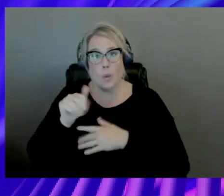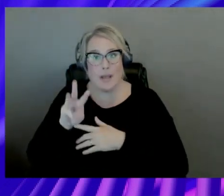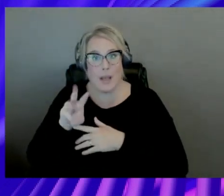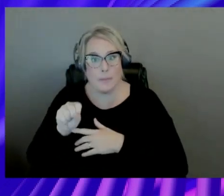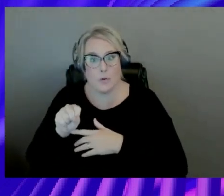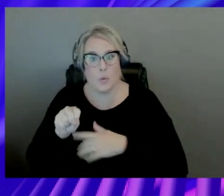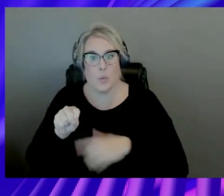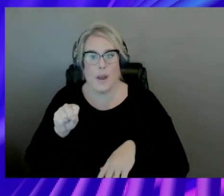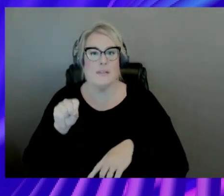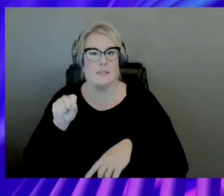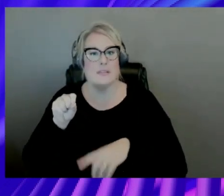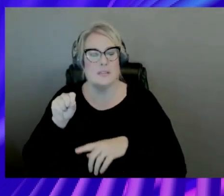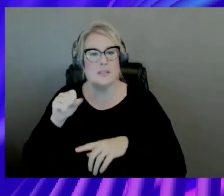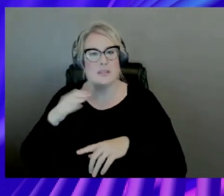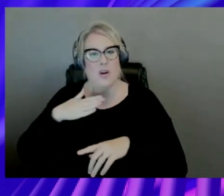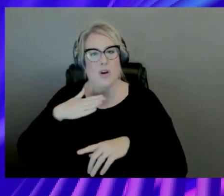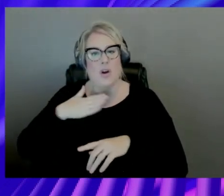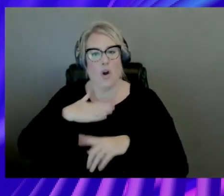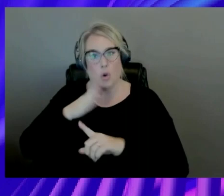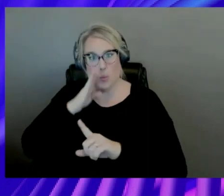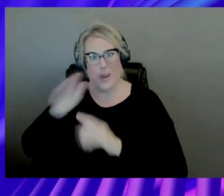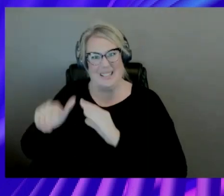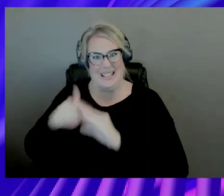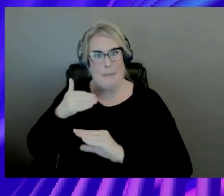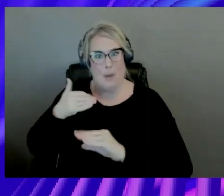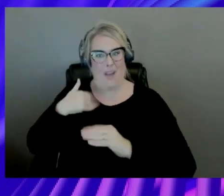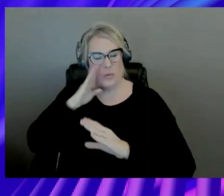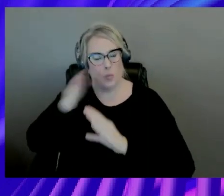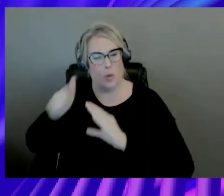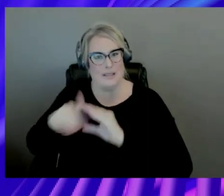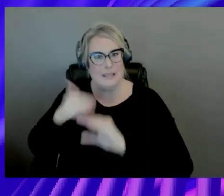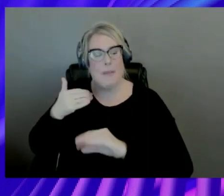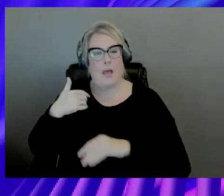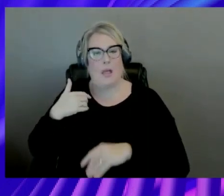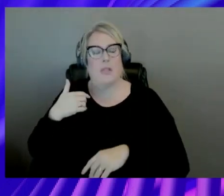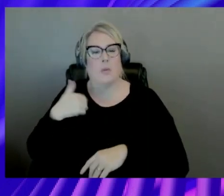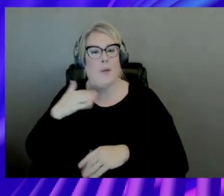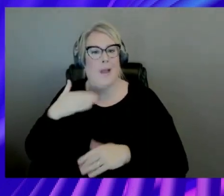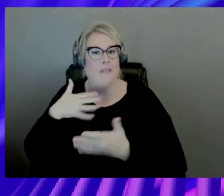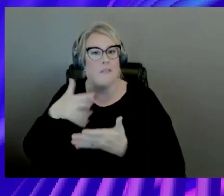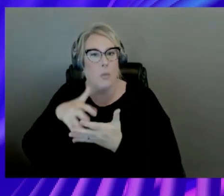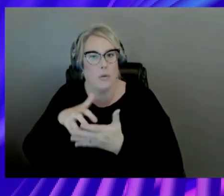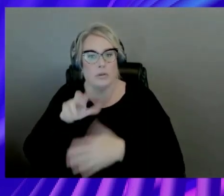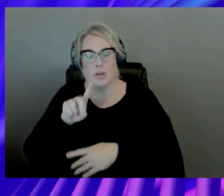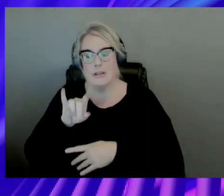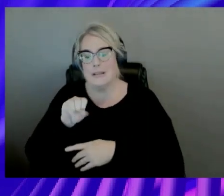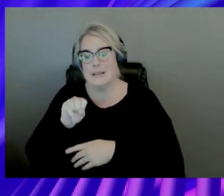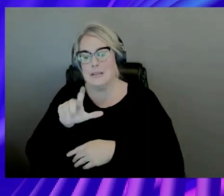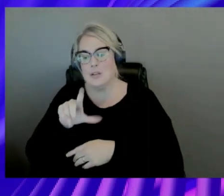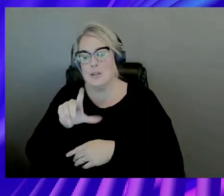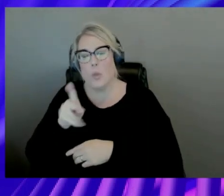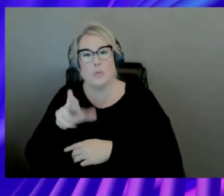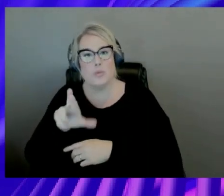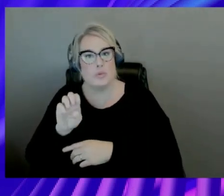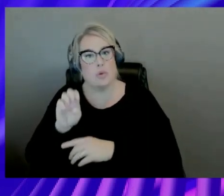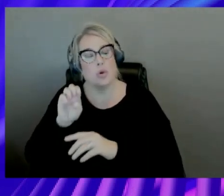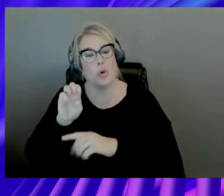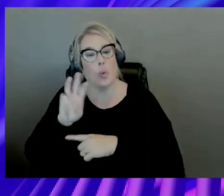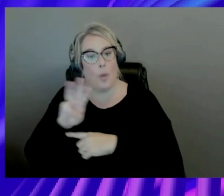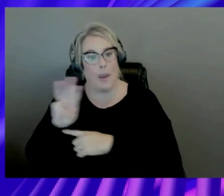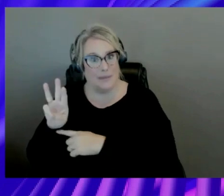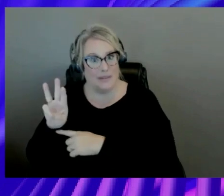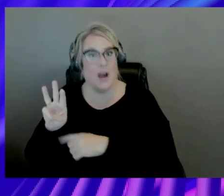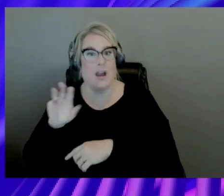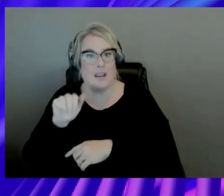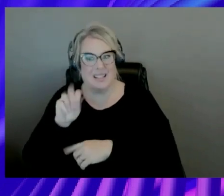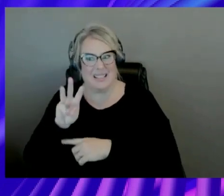aws-security@amazon.com, which is a direct email to us. We have the vulnerability disclosure website that